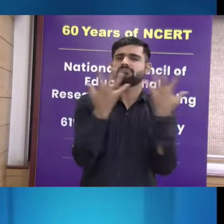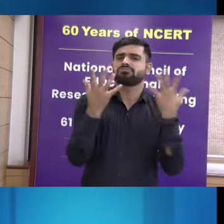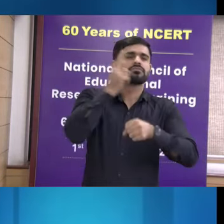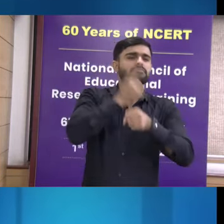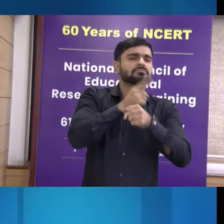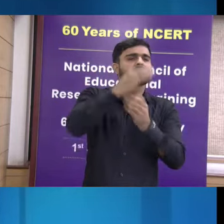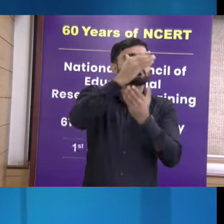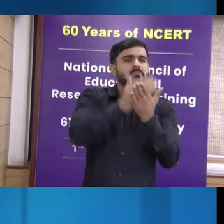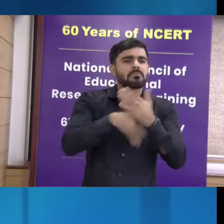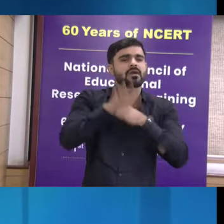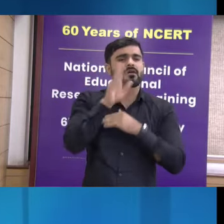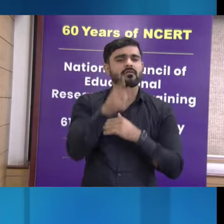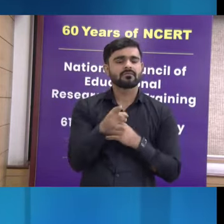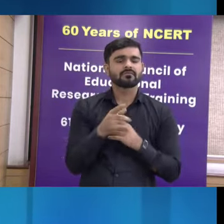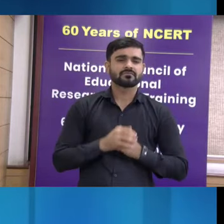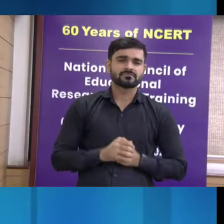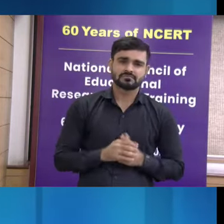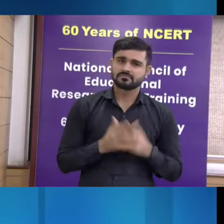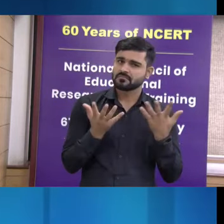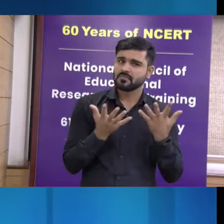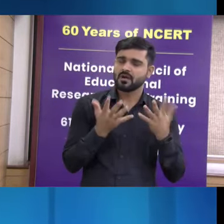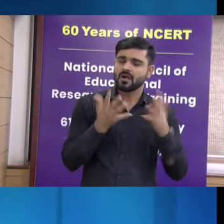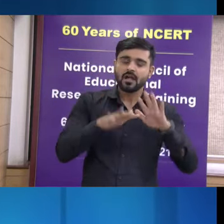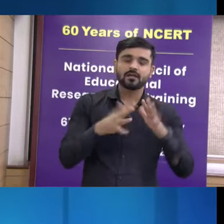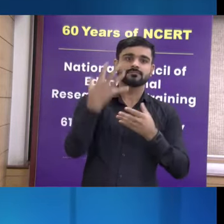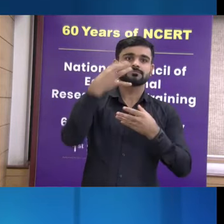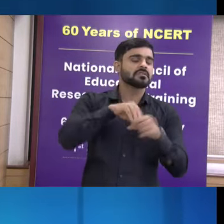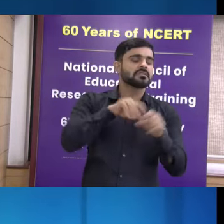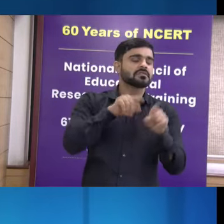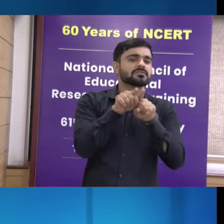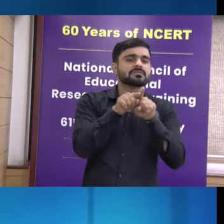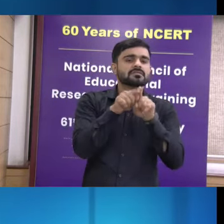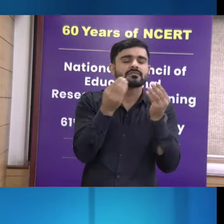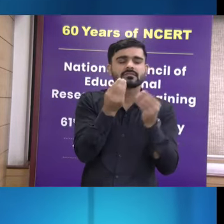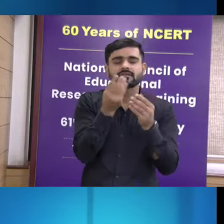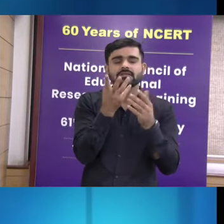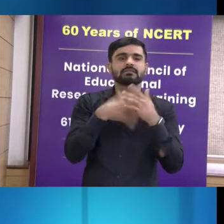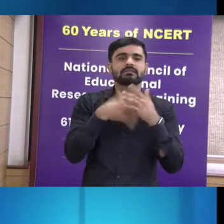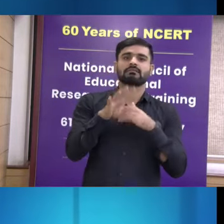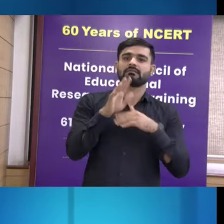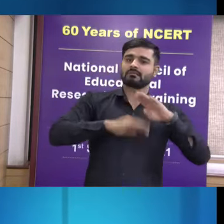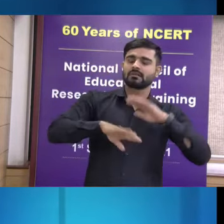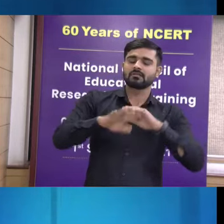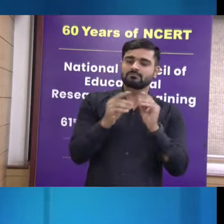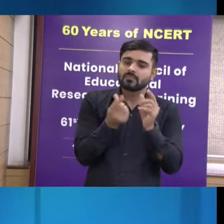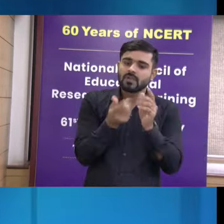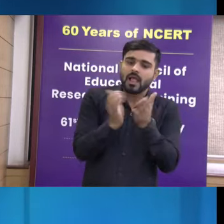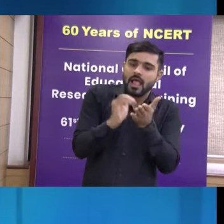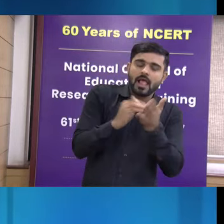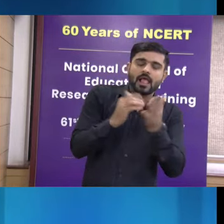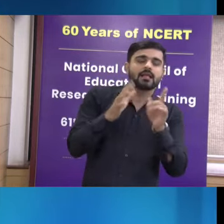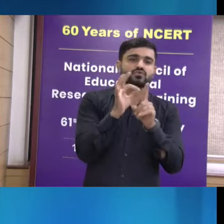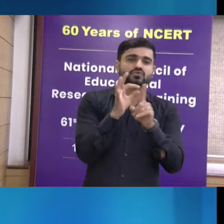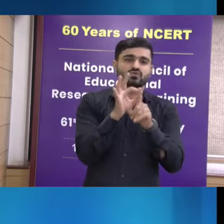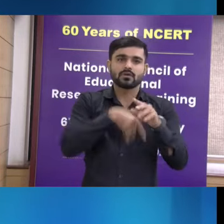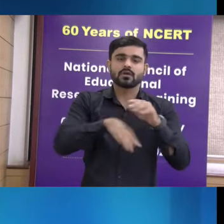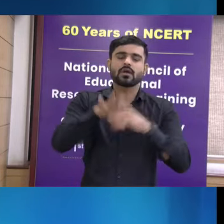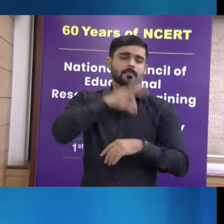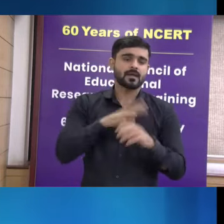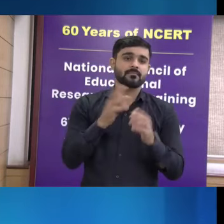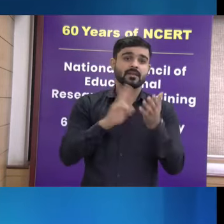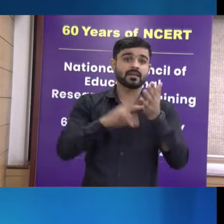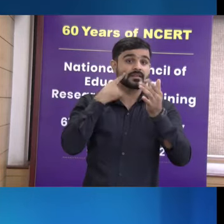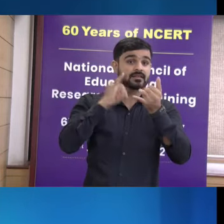training programs had become quite run-of-the-mill and quite repetitive, I do believe Nishtha